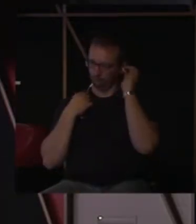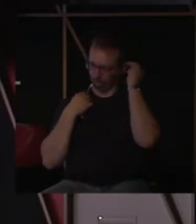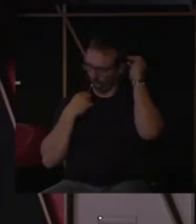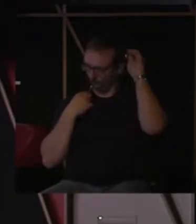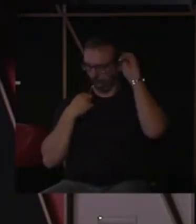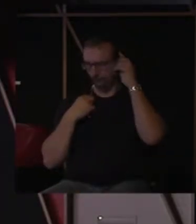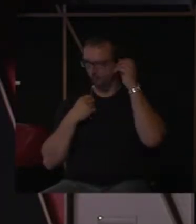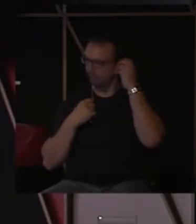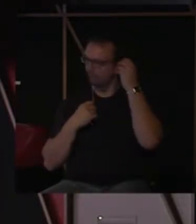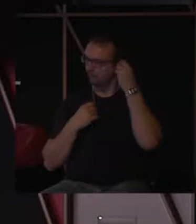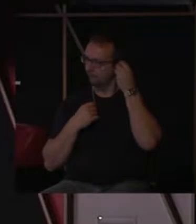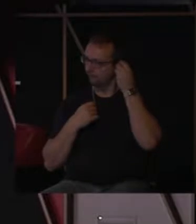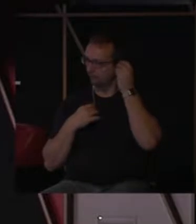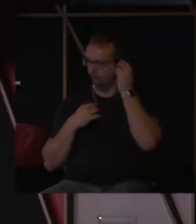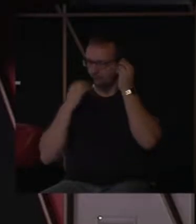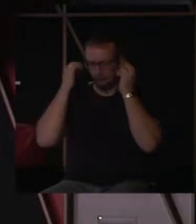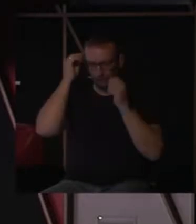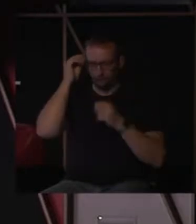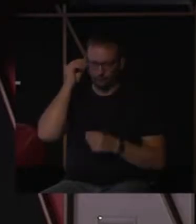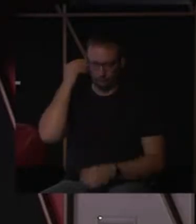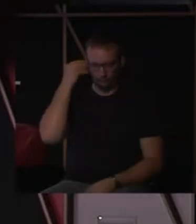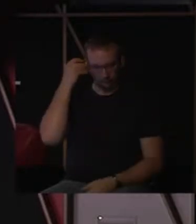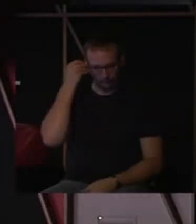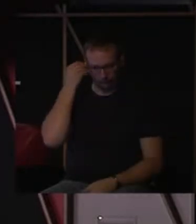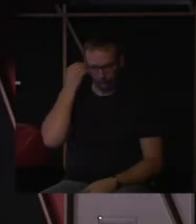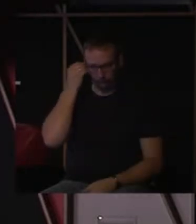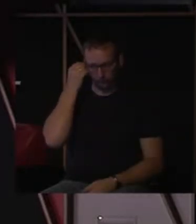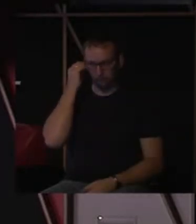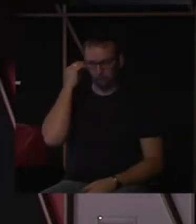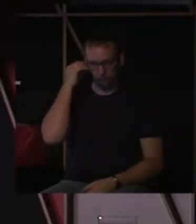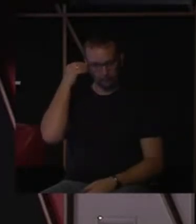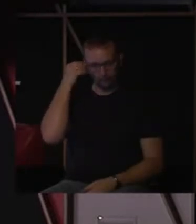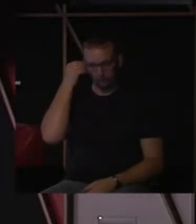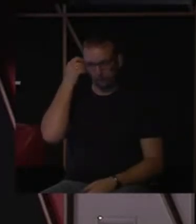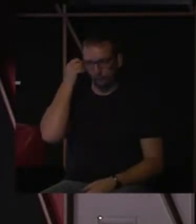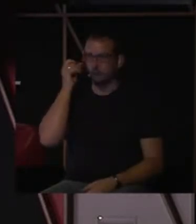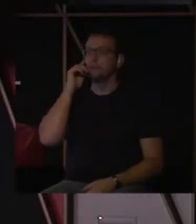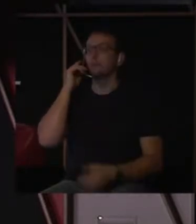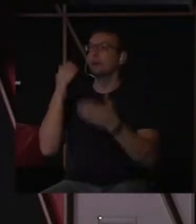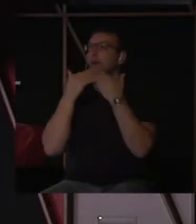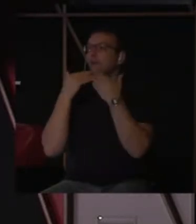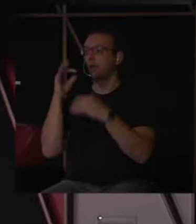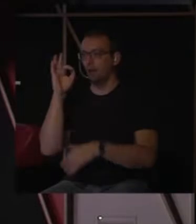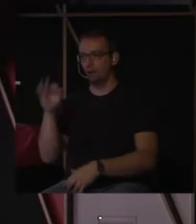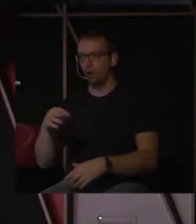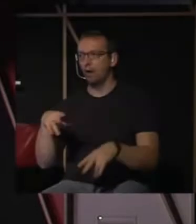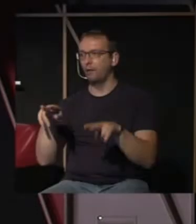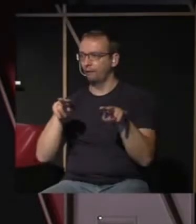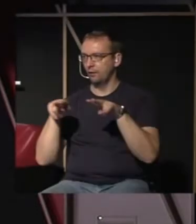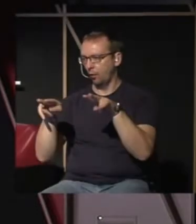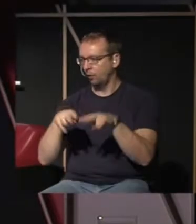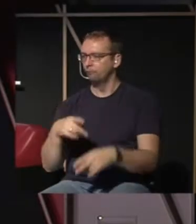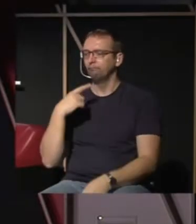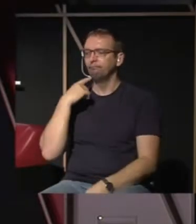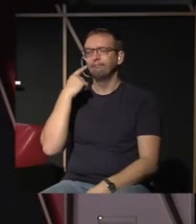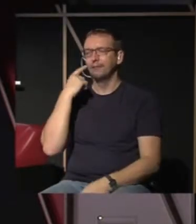Thank you for sharing that video. So I think from what you were saying just then, it's safe to say that a lot has happened in the past 3